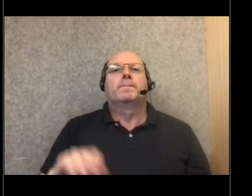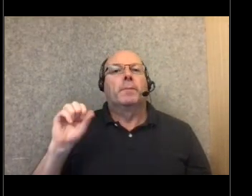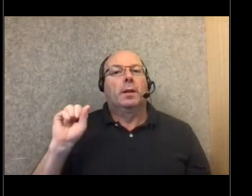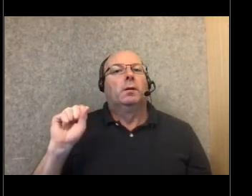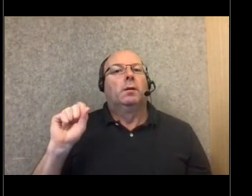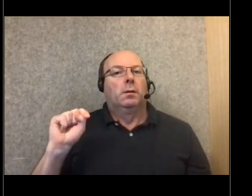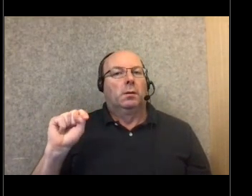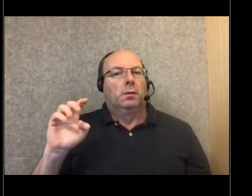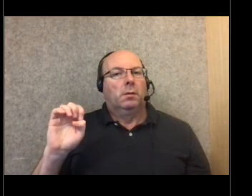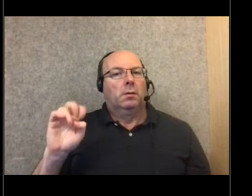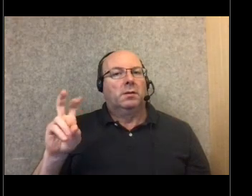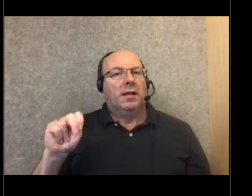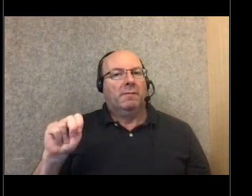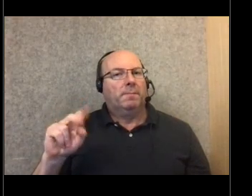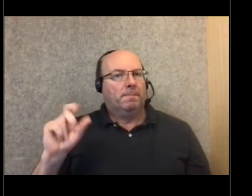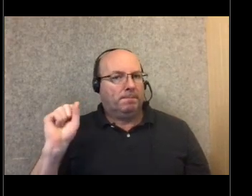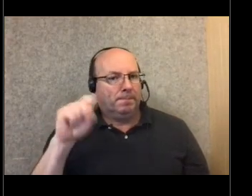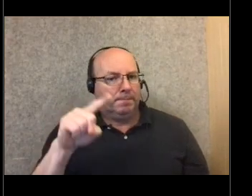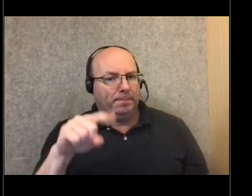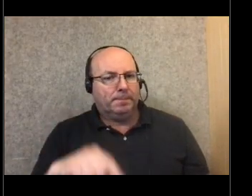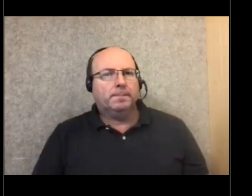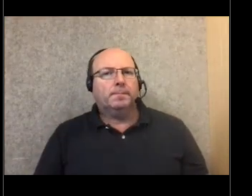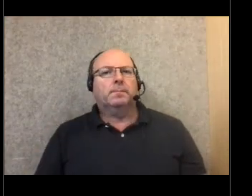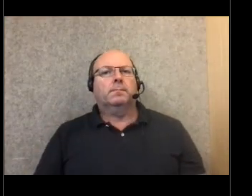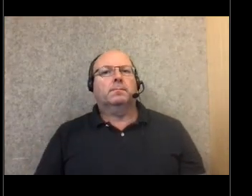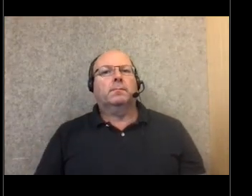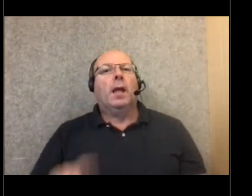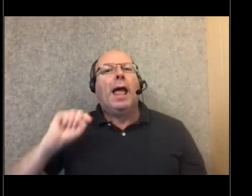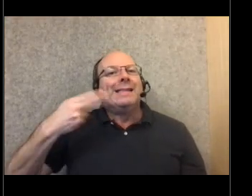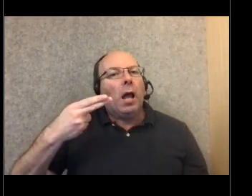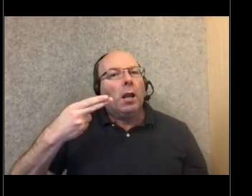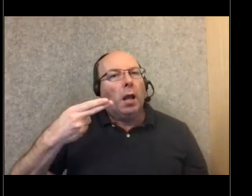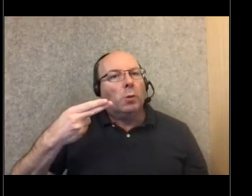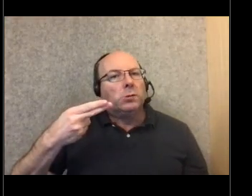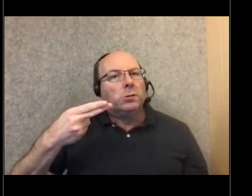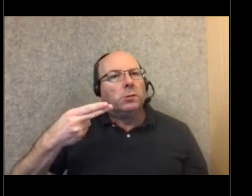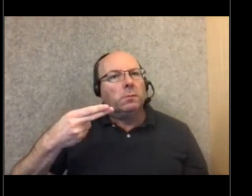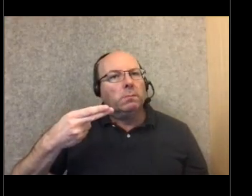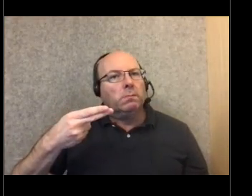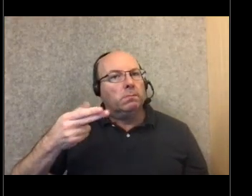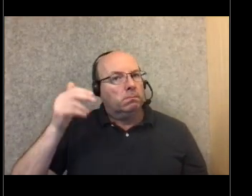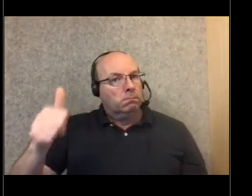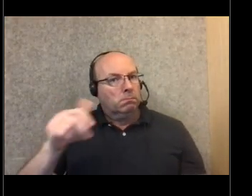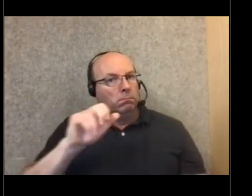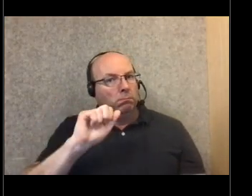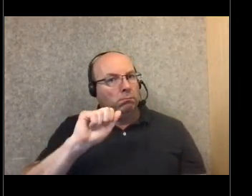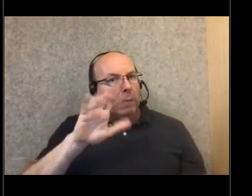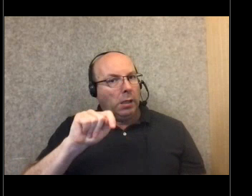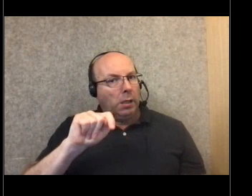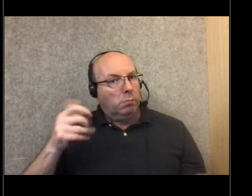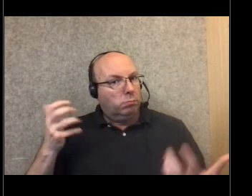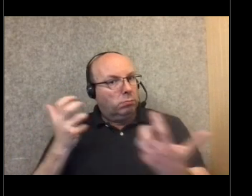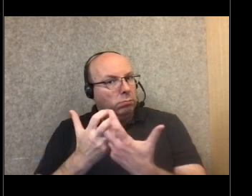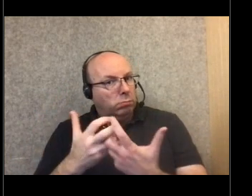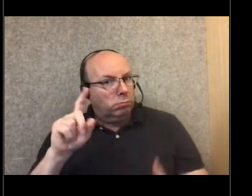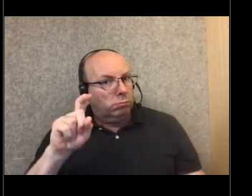Stephen has asked the question, are townhouses covered by the Act?